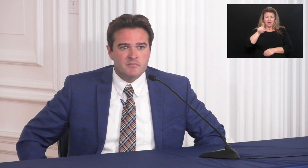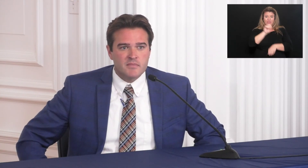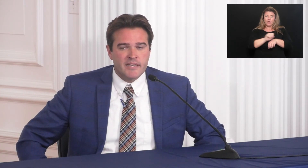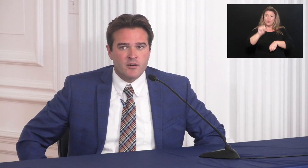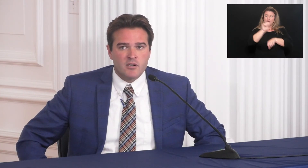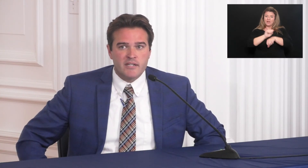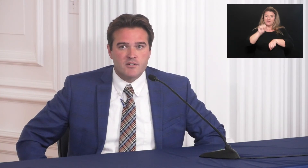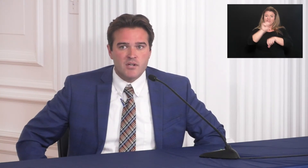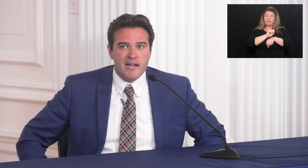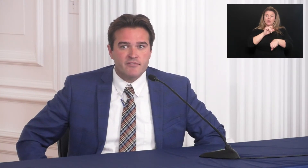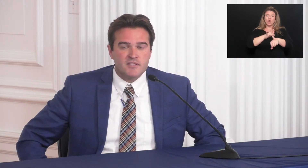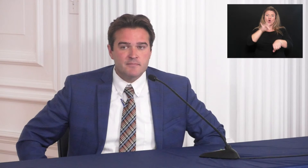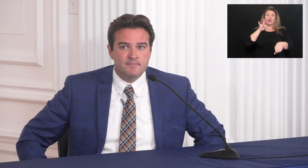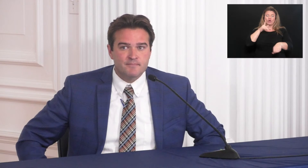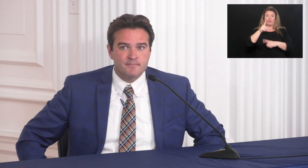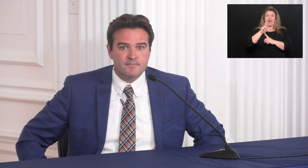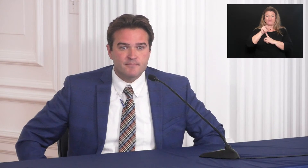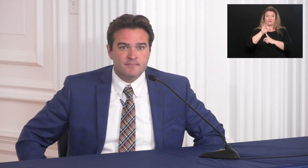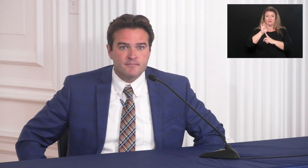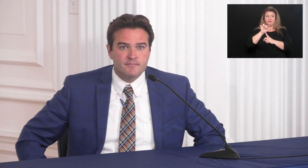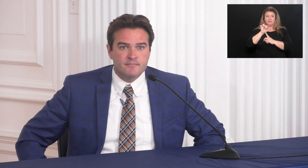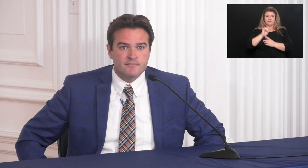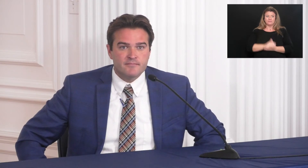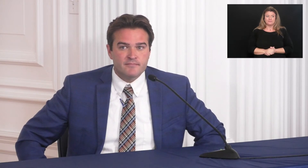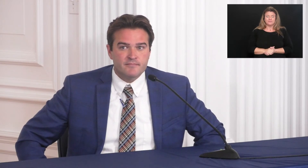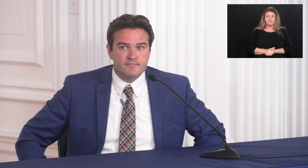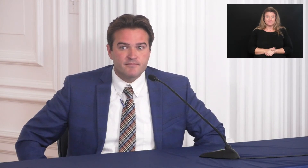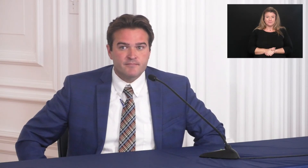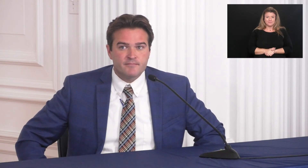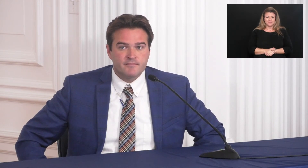from an earlier draft.